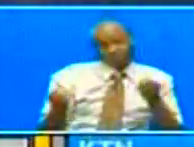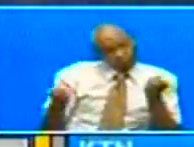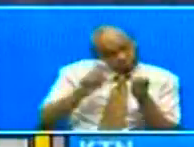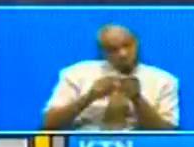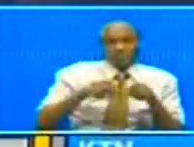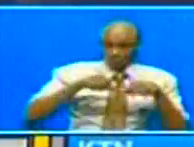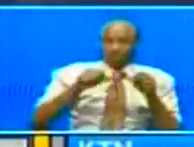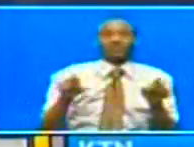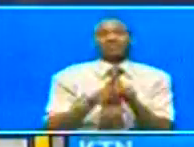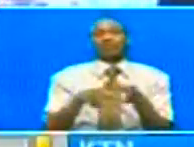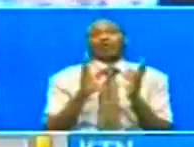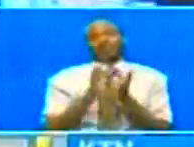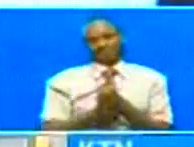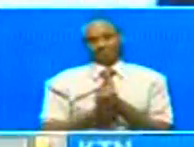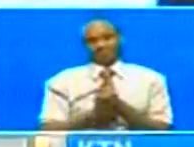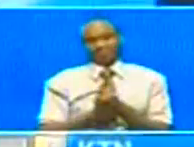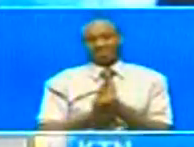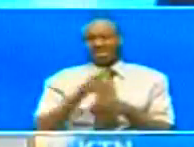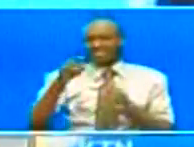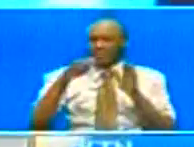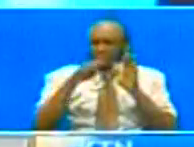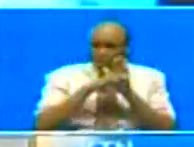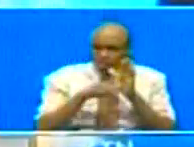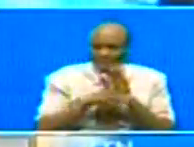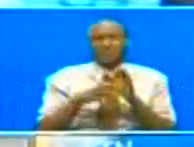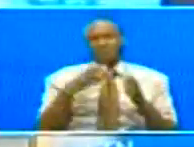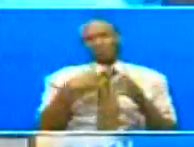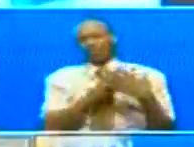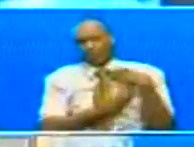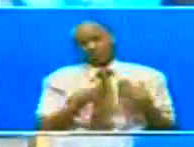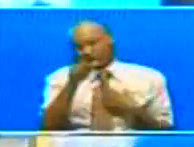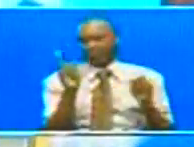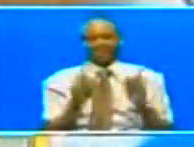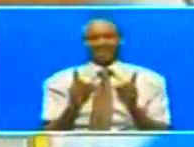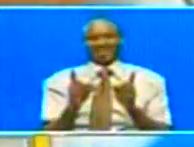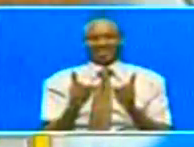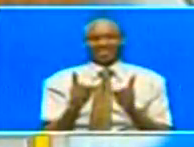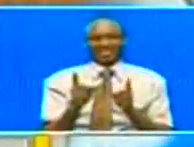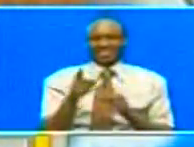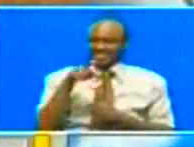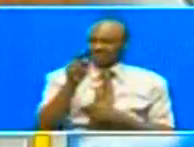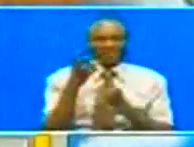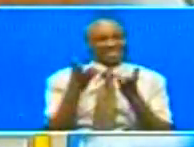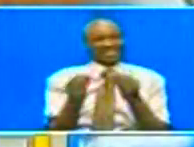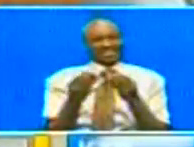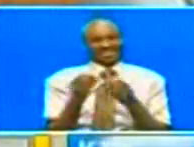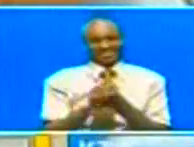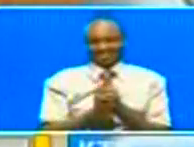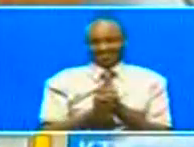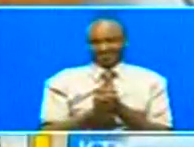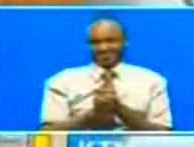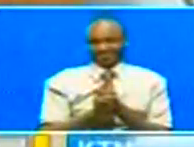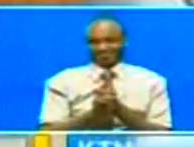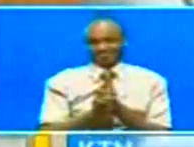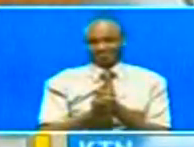classroom. It does not allow the program to reach the frustration level. It does not allow the game to be so easy, so the child stops playing